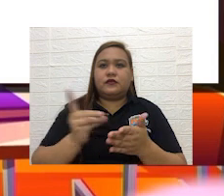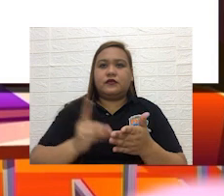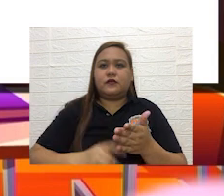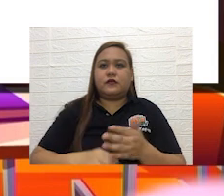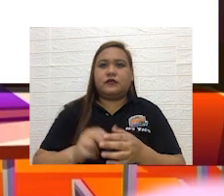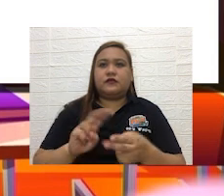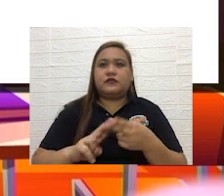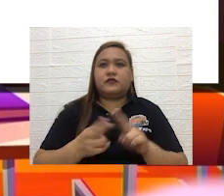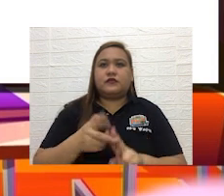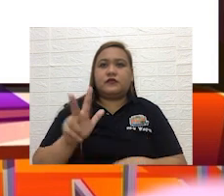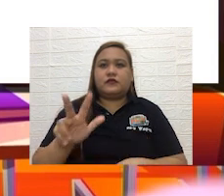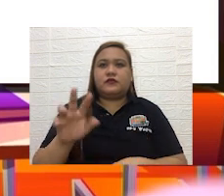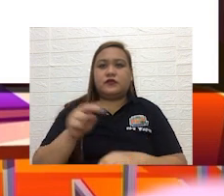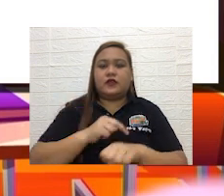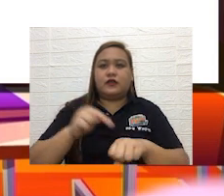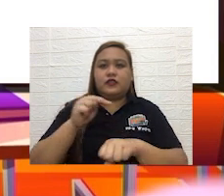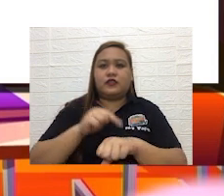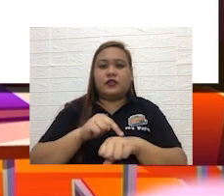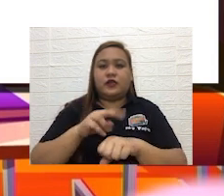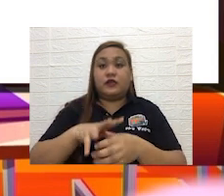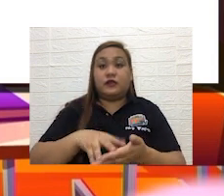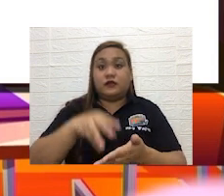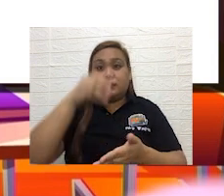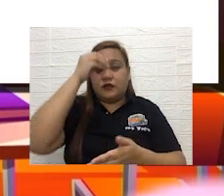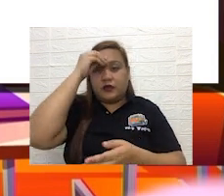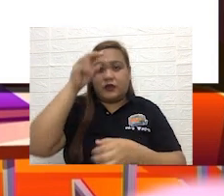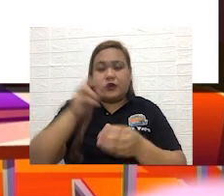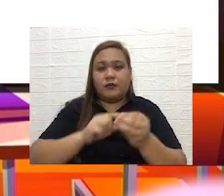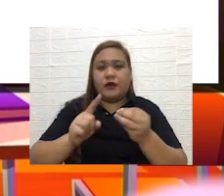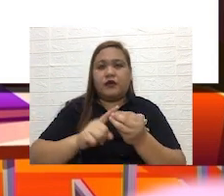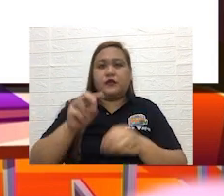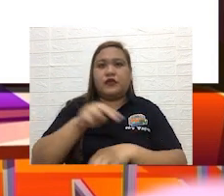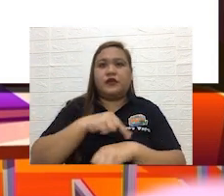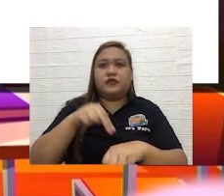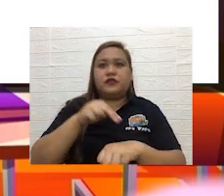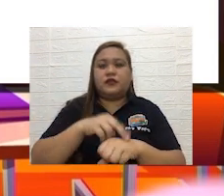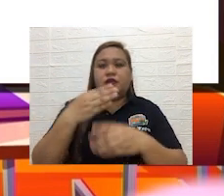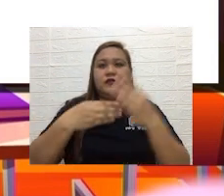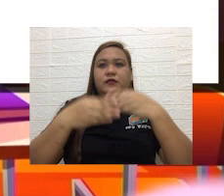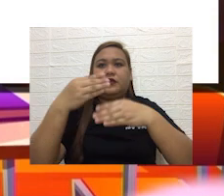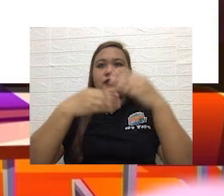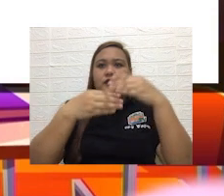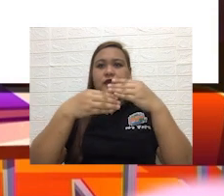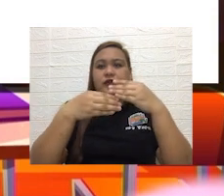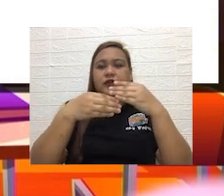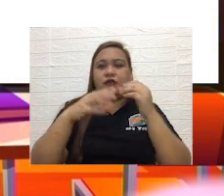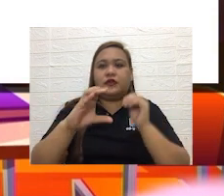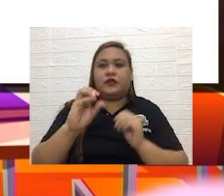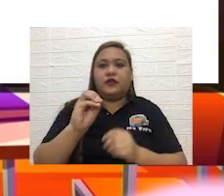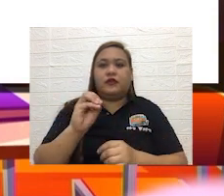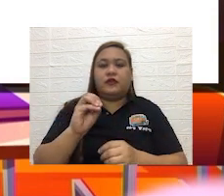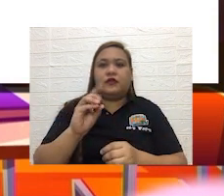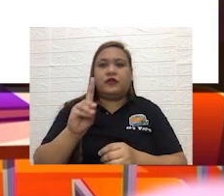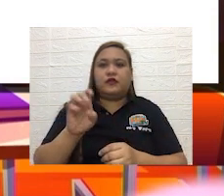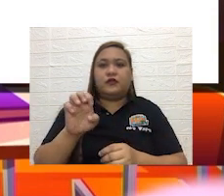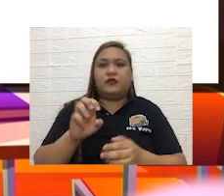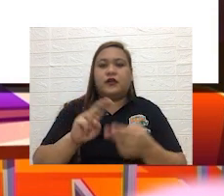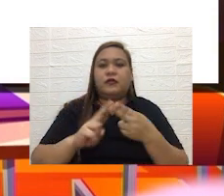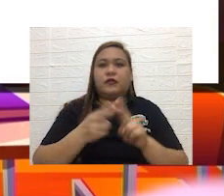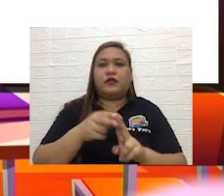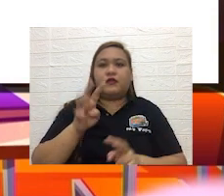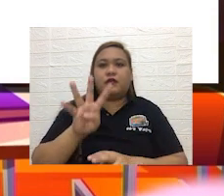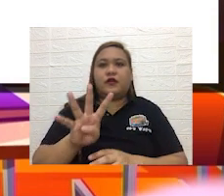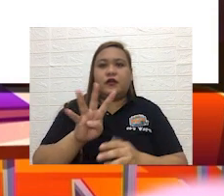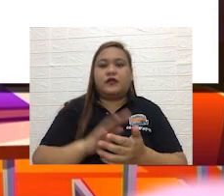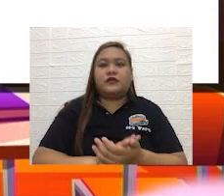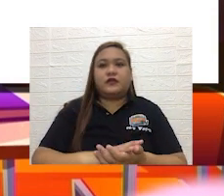drawings. Number 3, you also learned about the importance of National Building Code. Number 4,